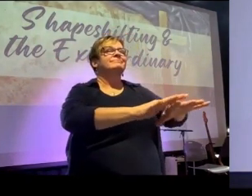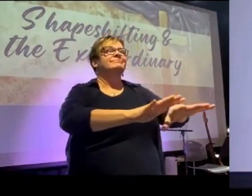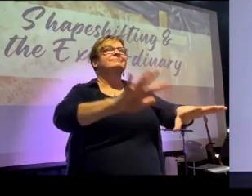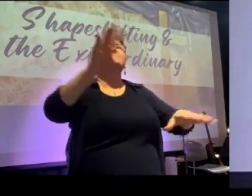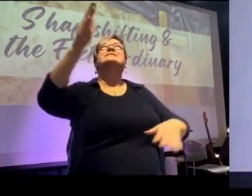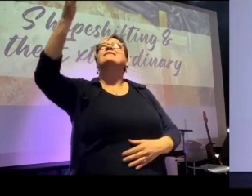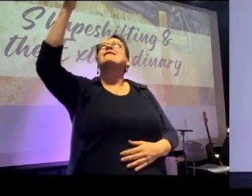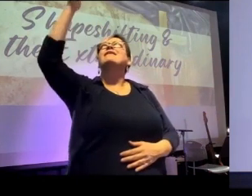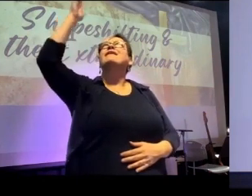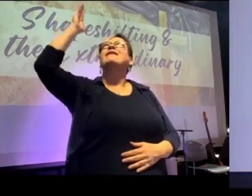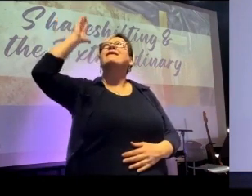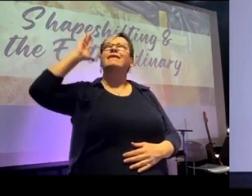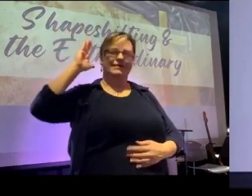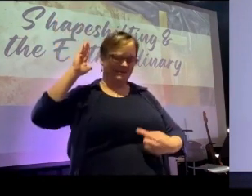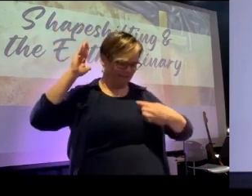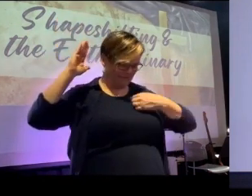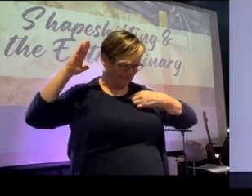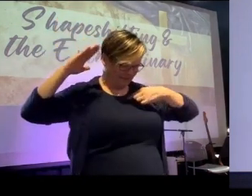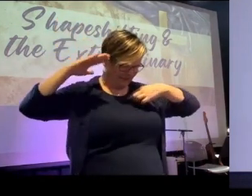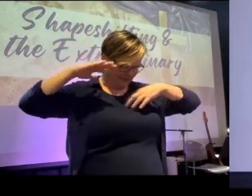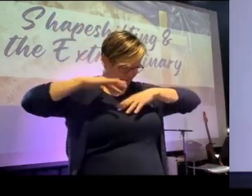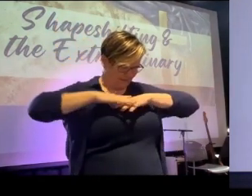God is,